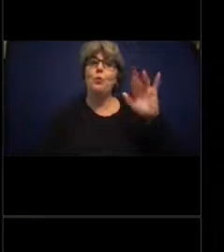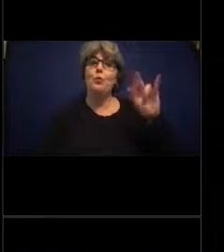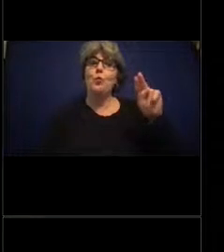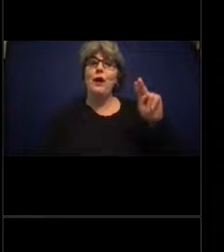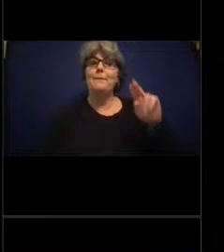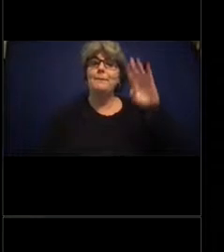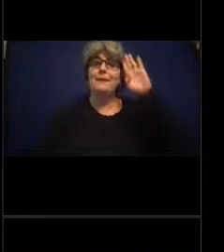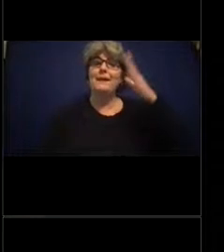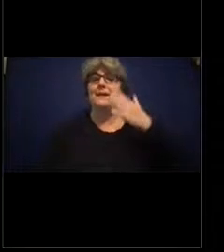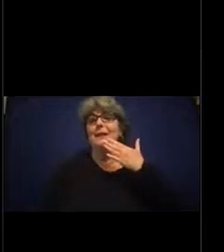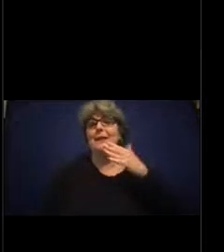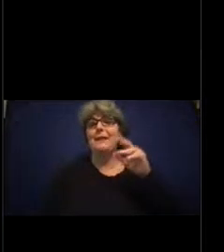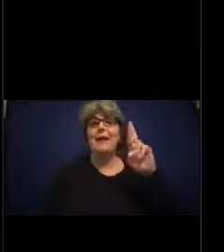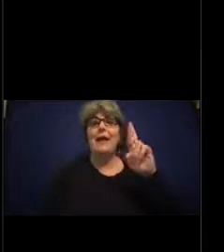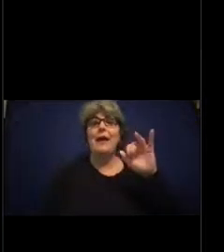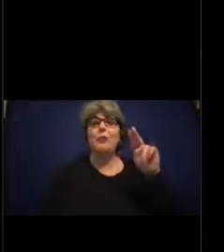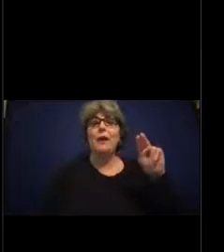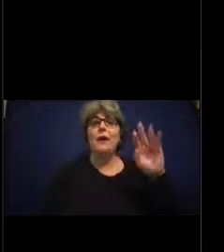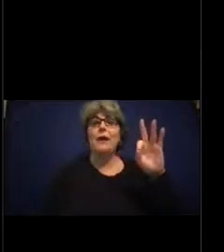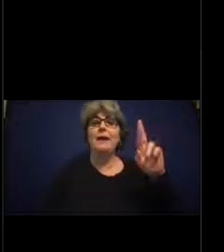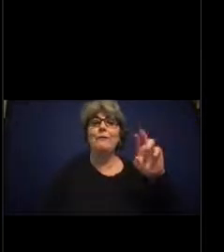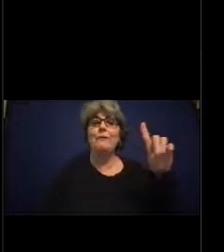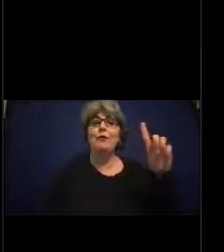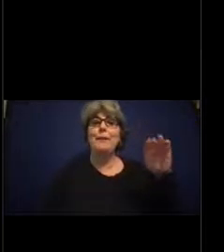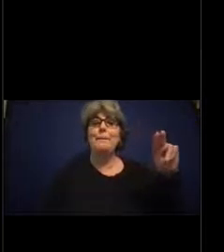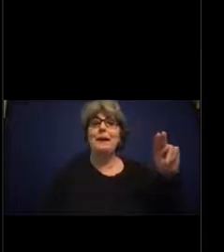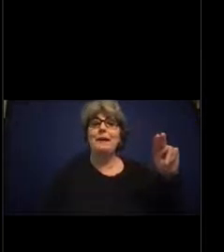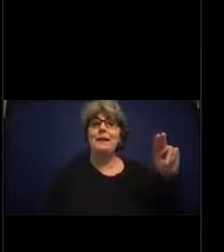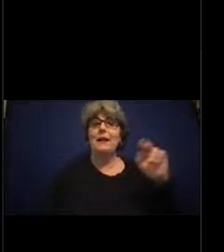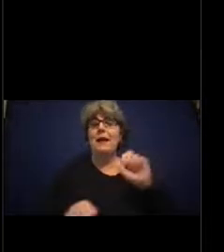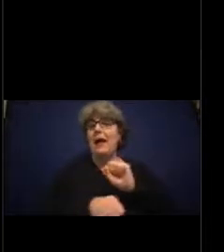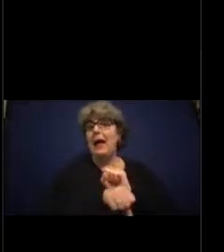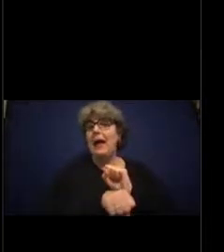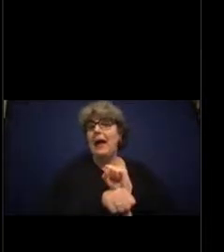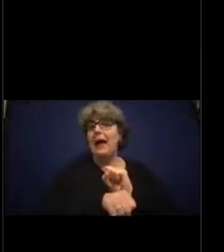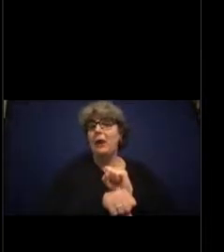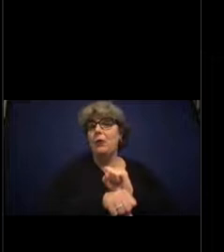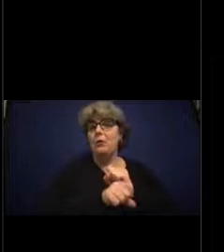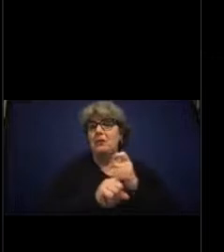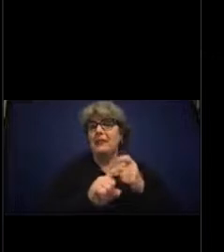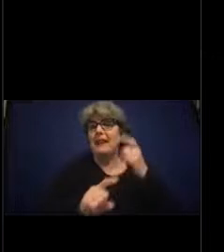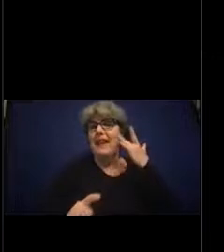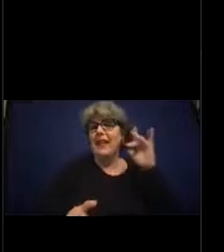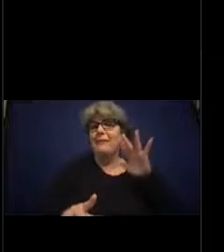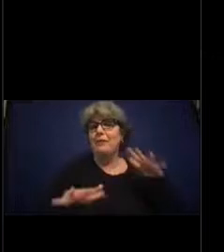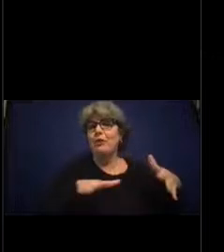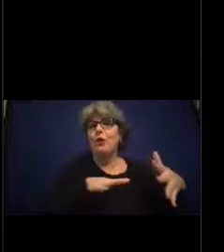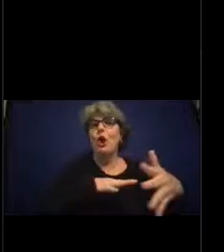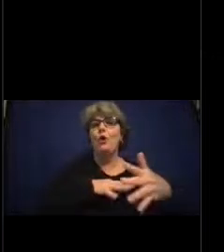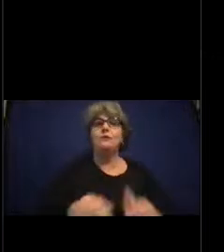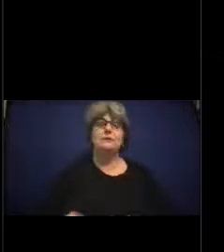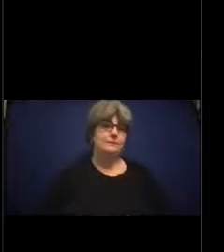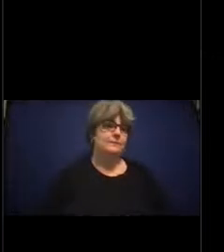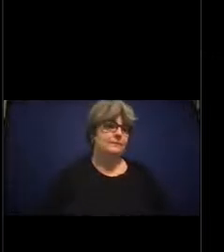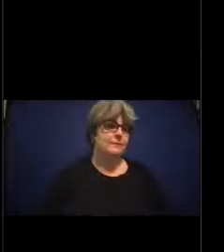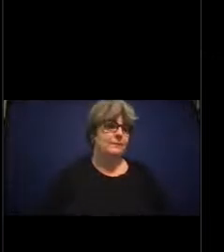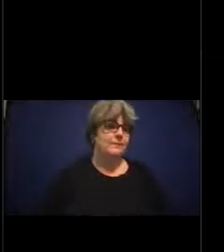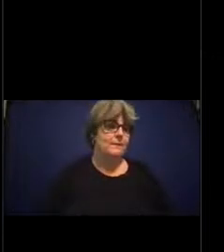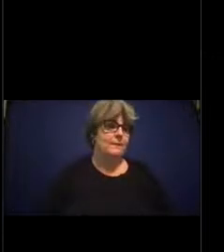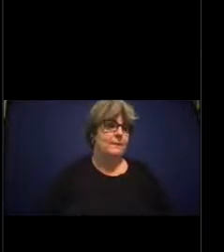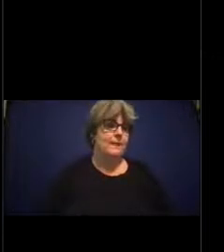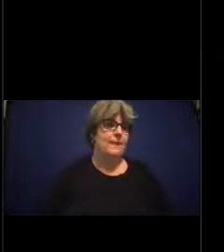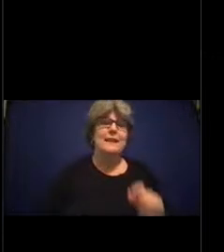Hi, thank you. My name is Ryan Friedman. I work off of the coast of California, and this is a really neat